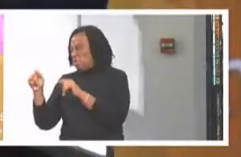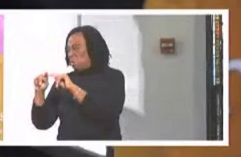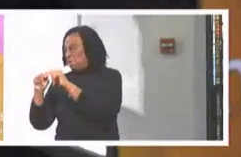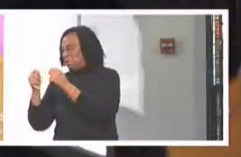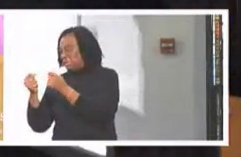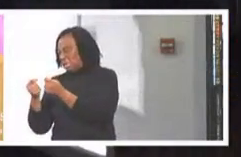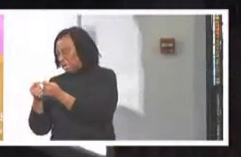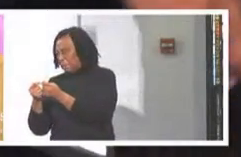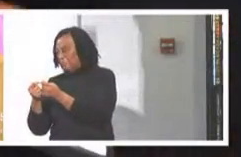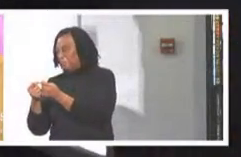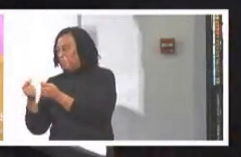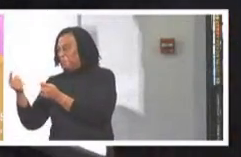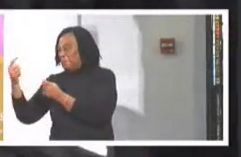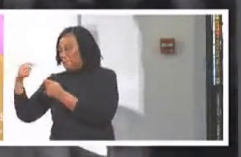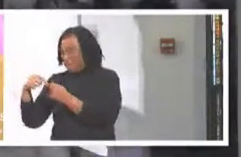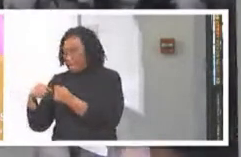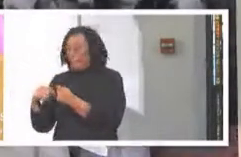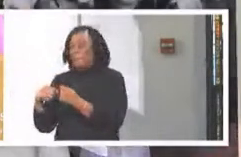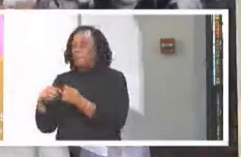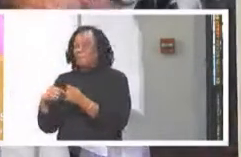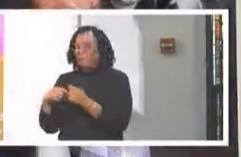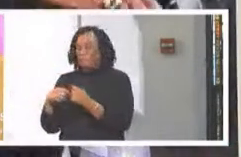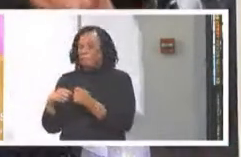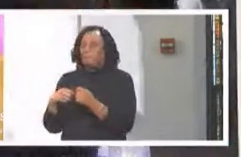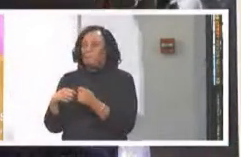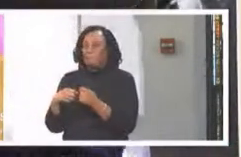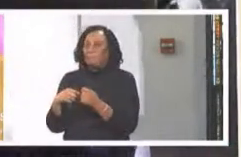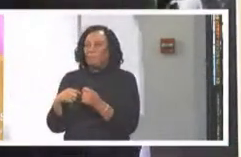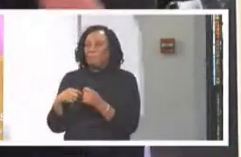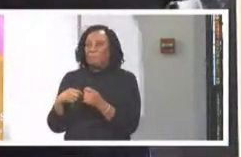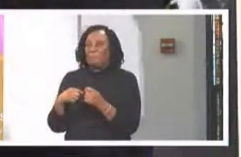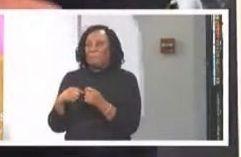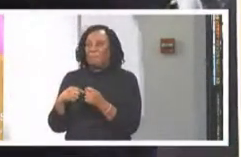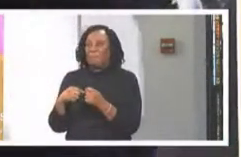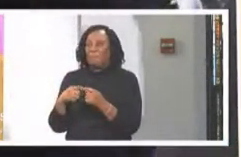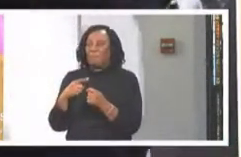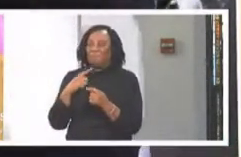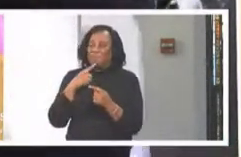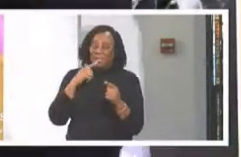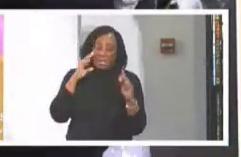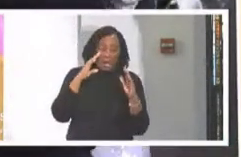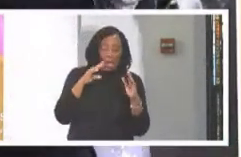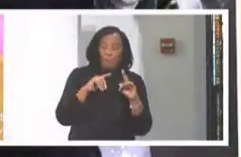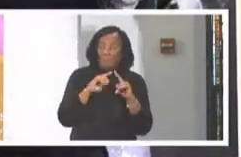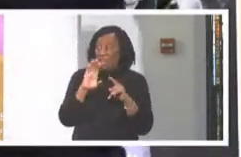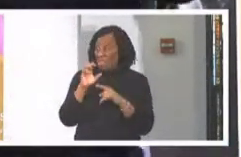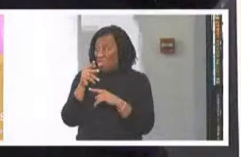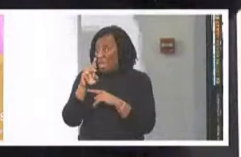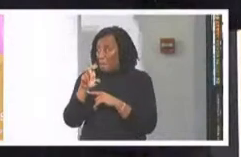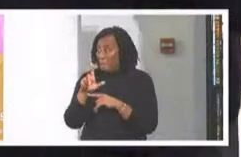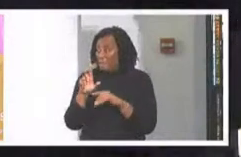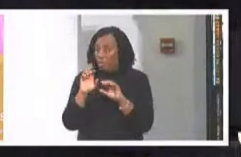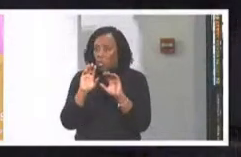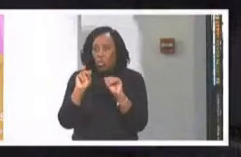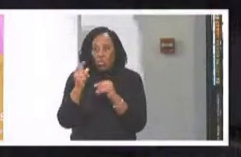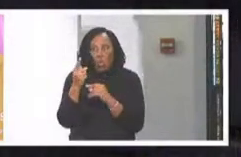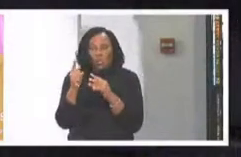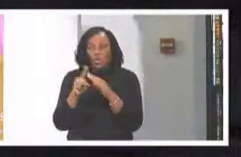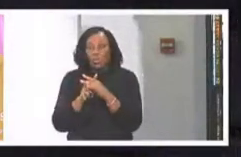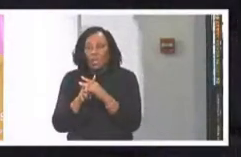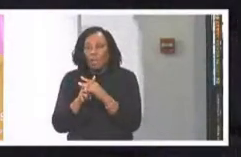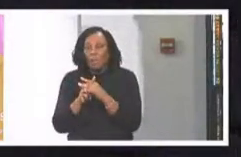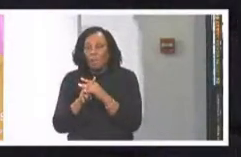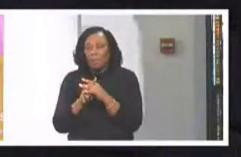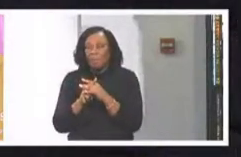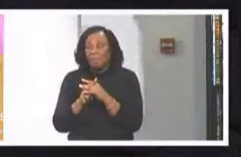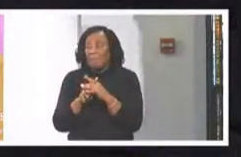knew everyone. They all saw me on the court before the game, and they said, hey, Rev, this and that. Nobody came. Neither the